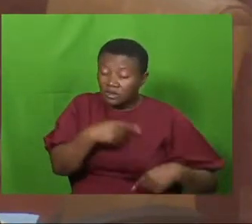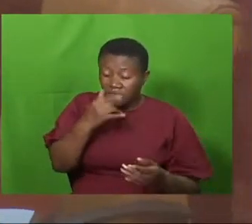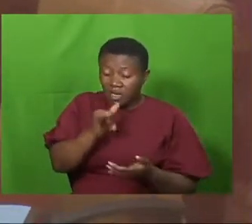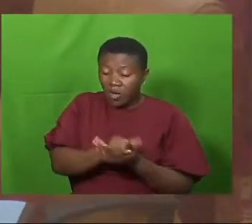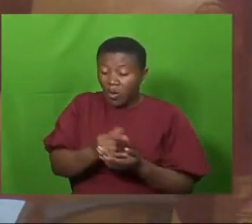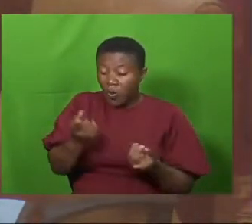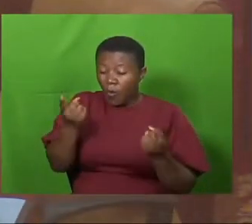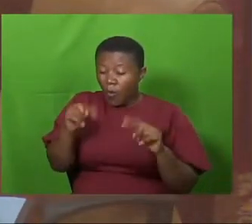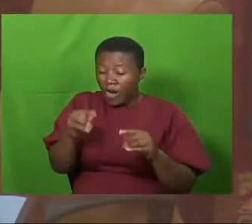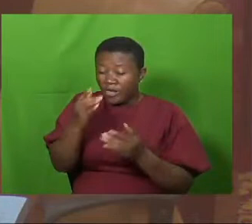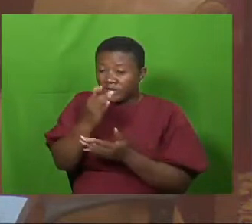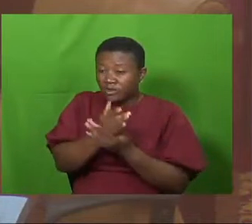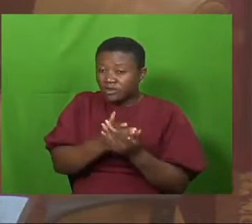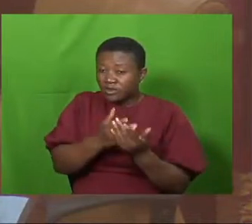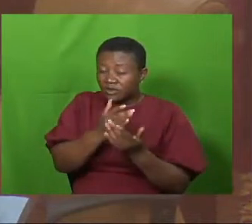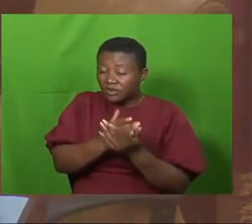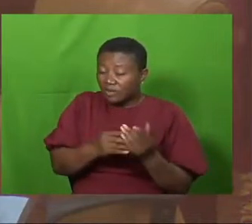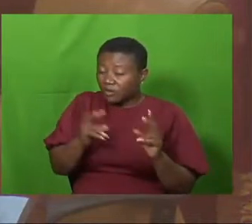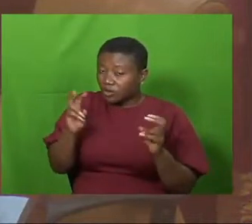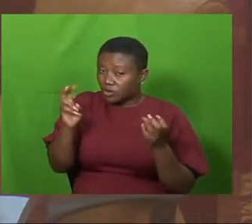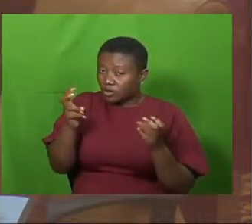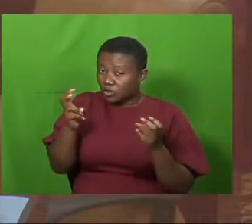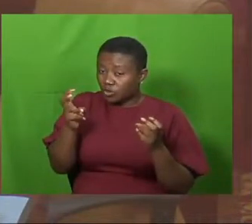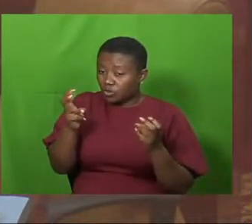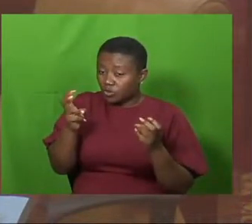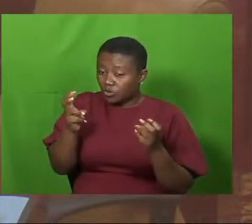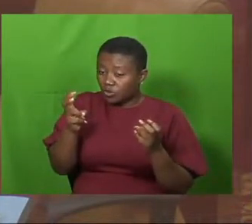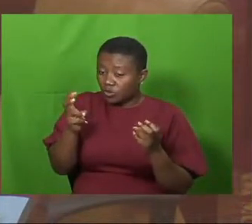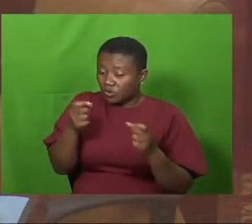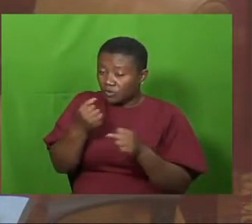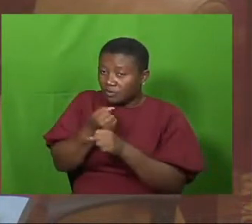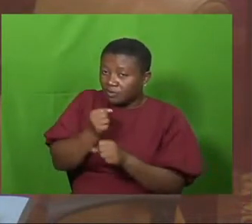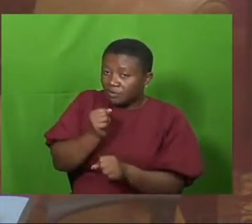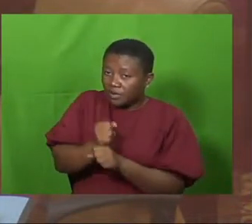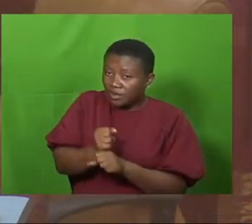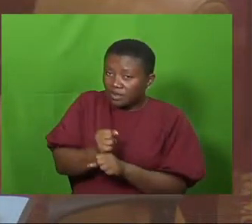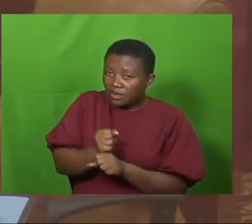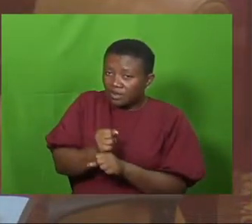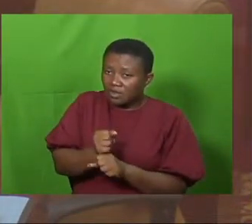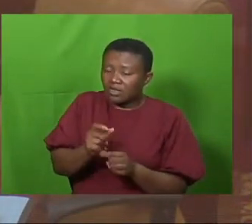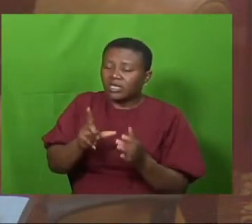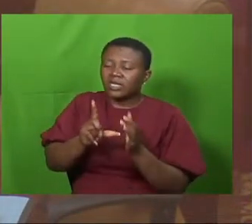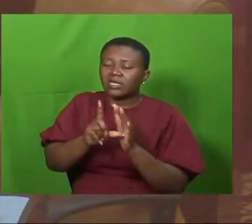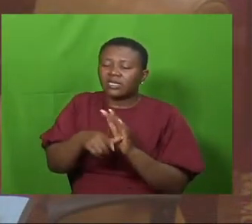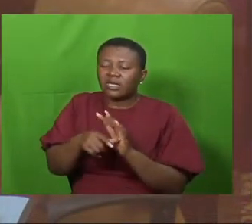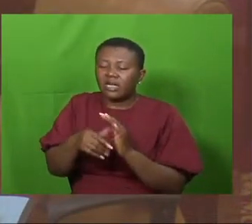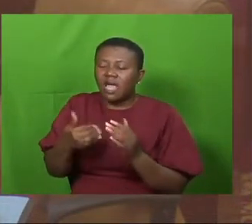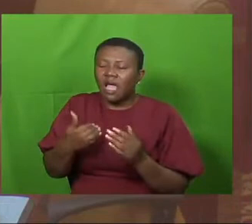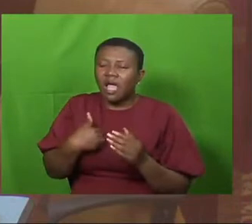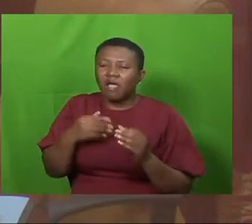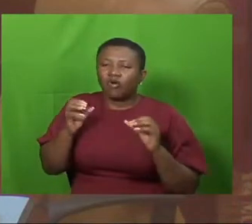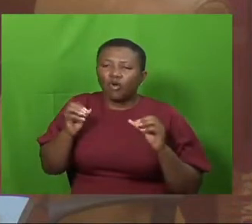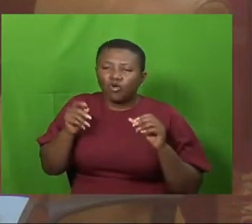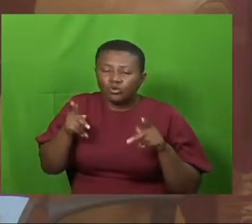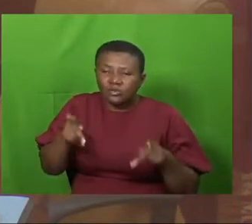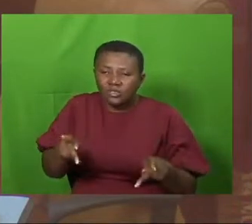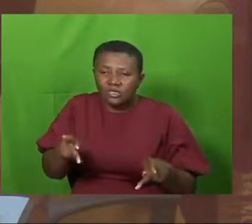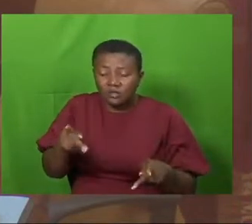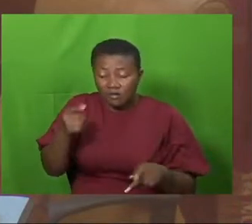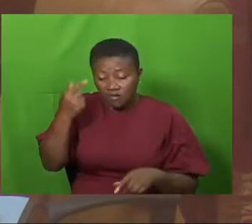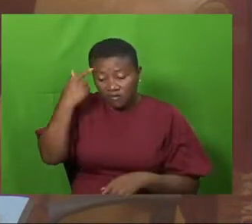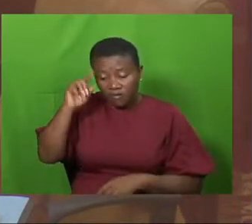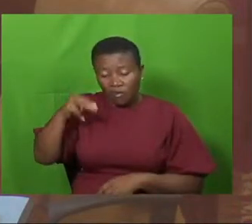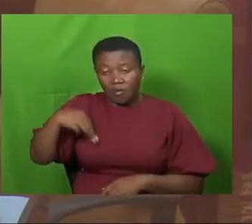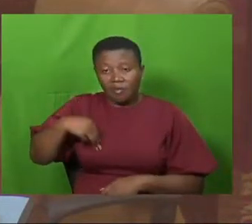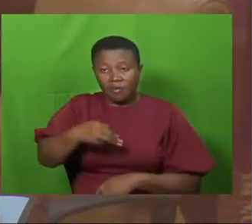issues are made, when debate is taking place, there's opportunity for members to clear those controversial issues through point of